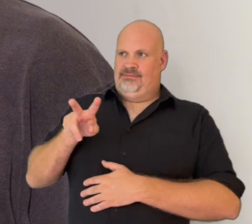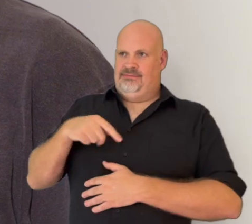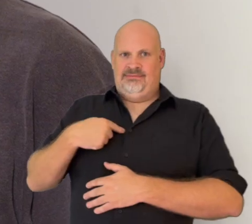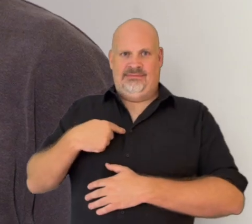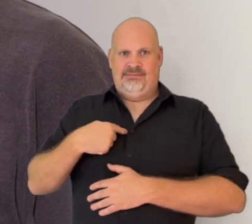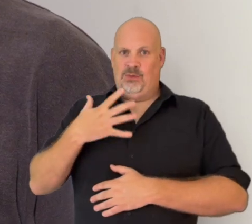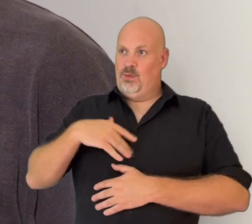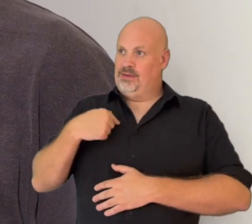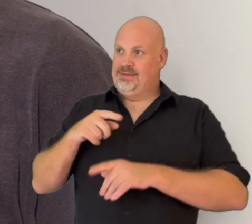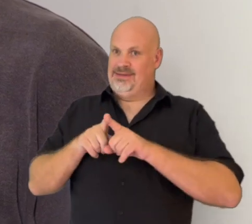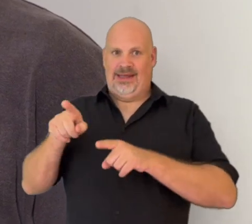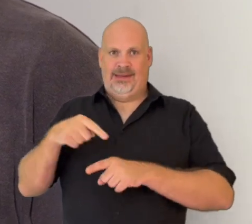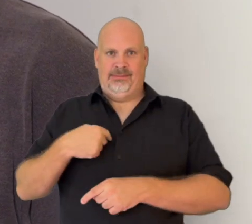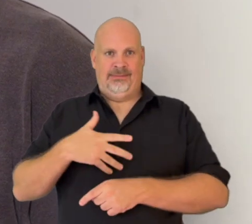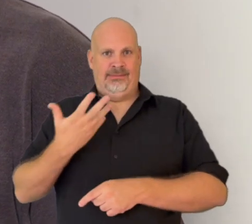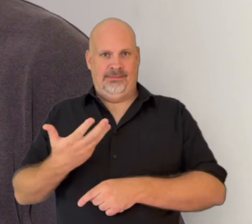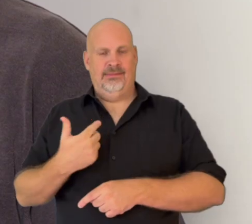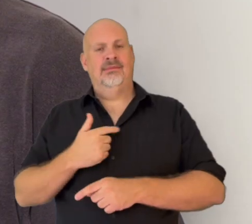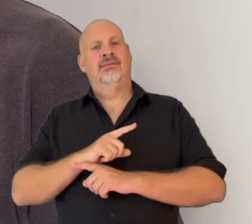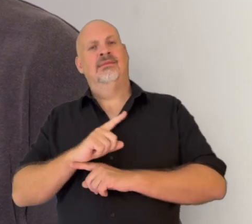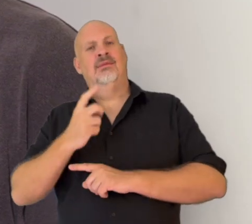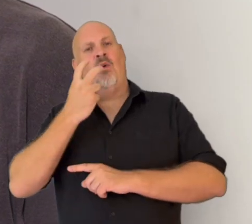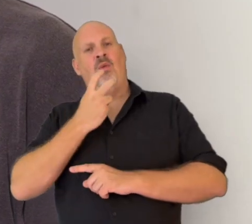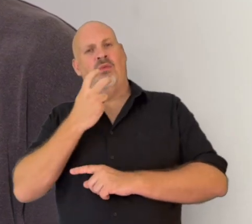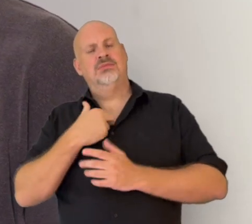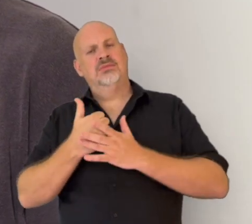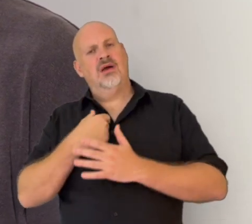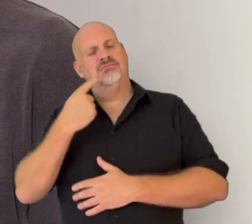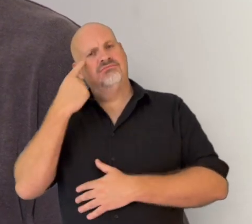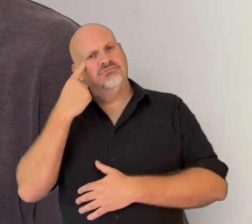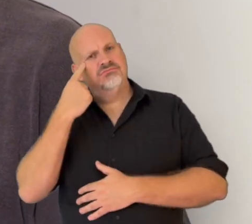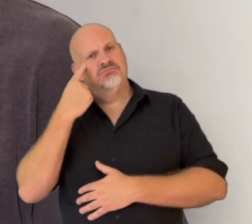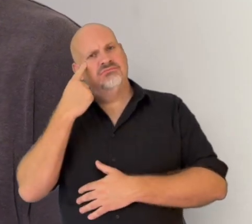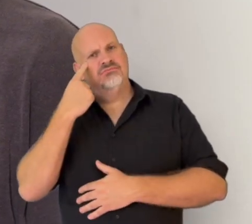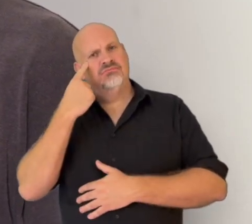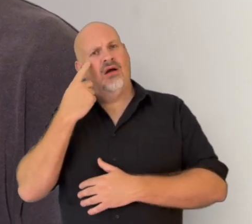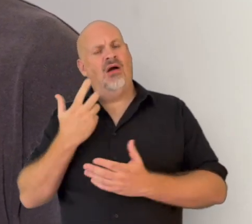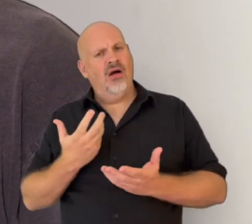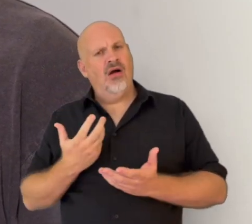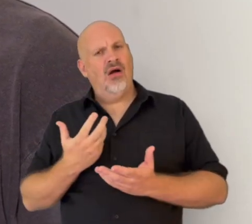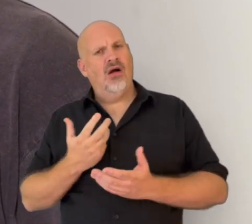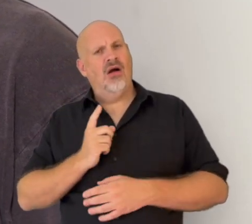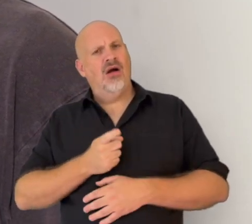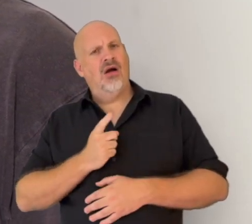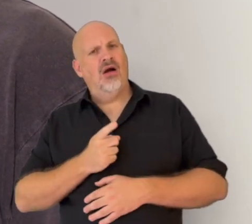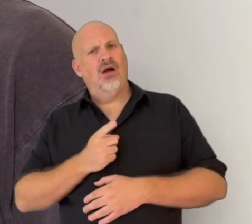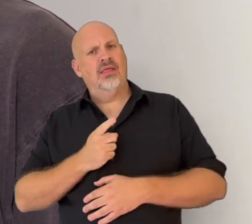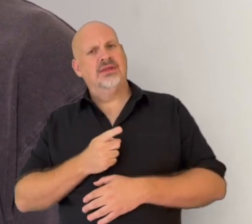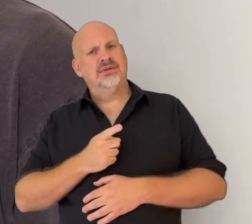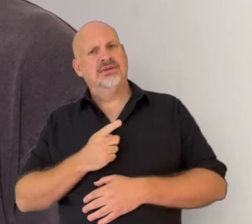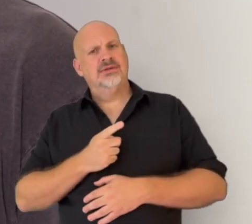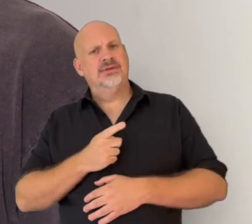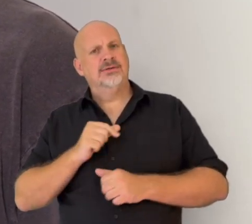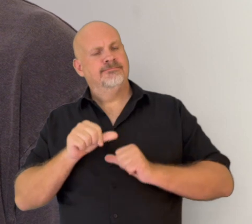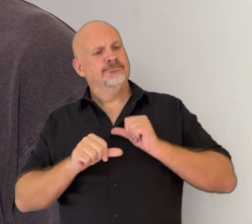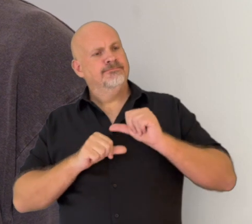that. And then as I got older, I started to think actually this was like the kind of ritual that made his